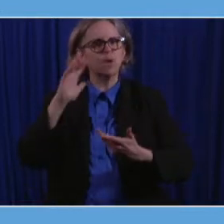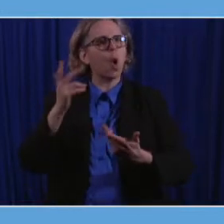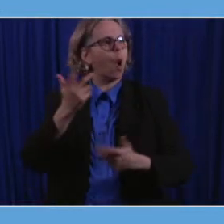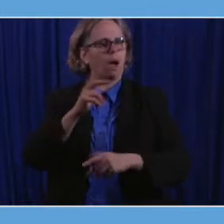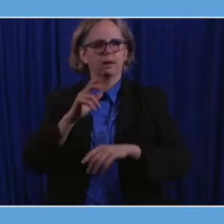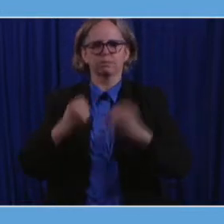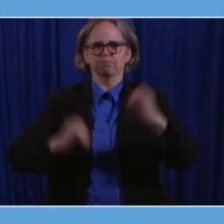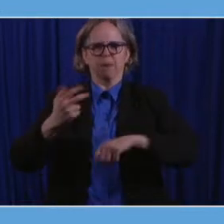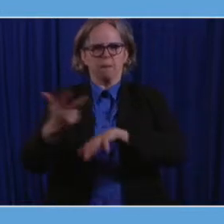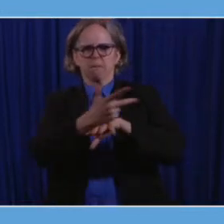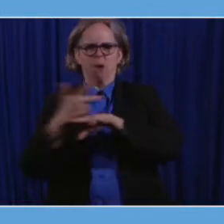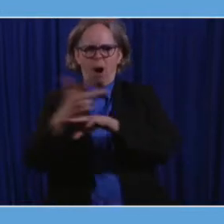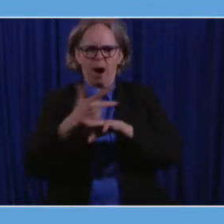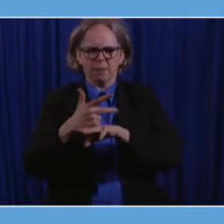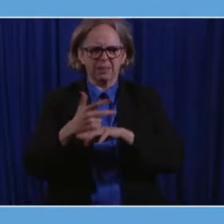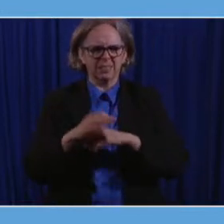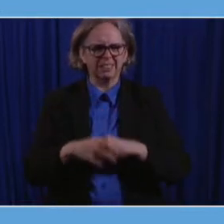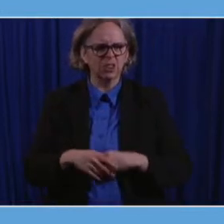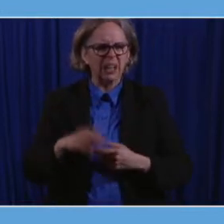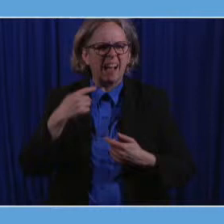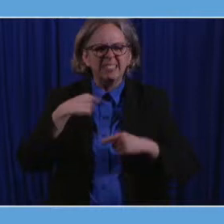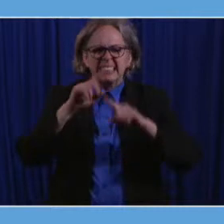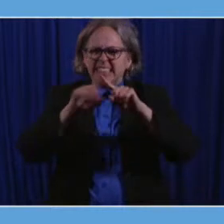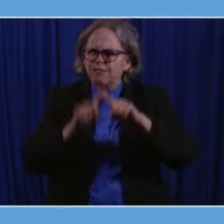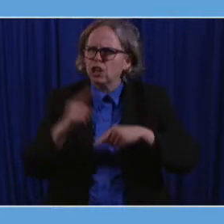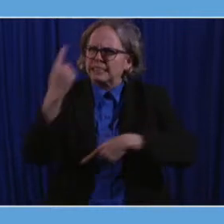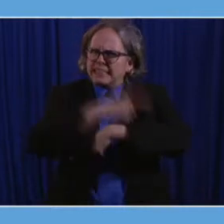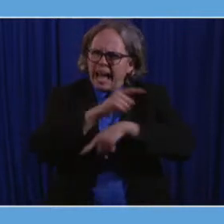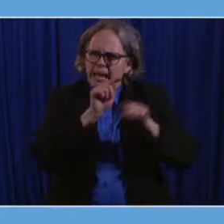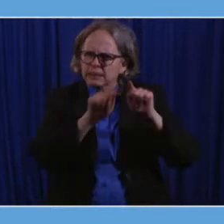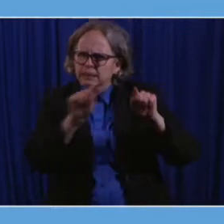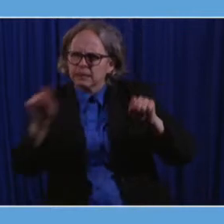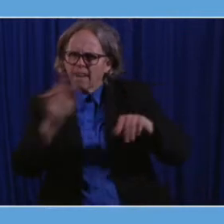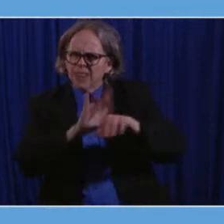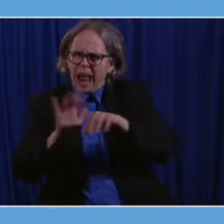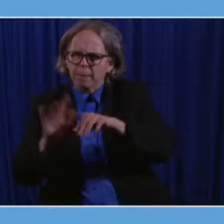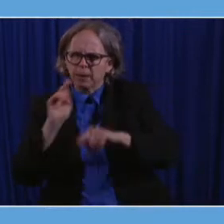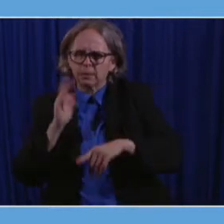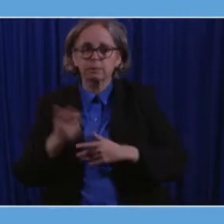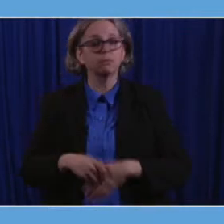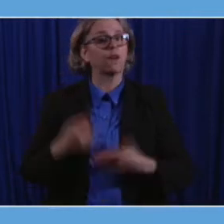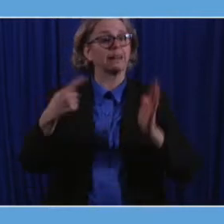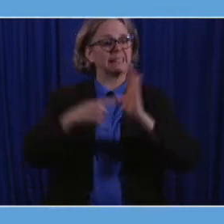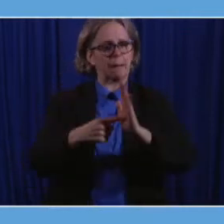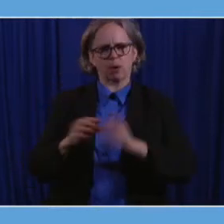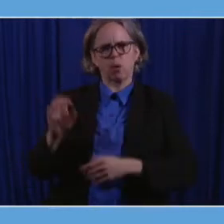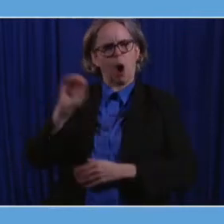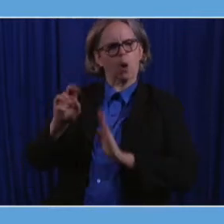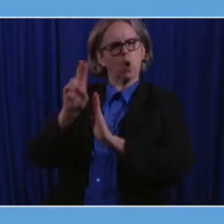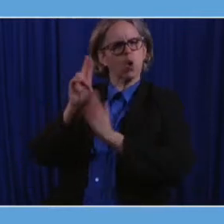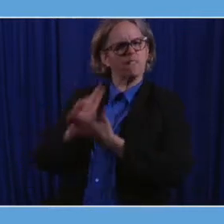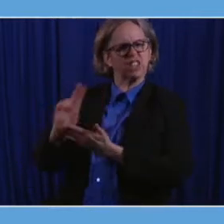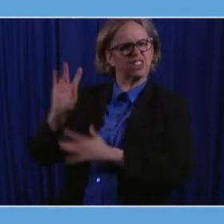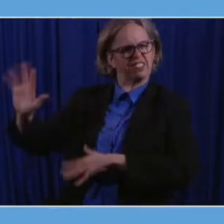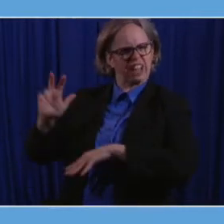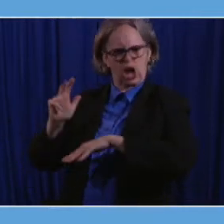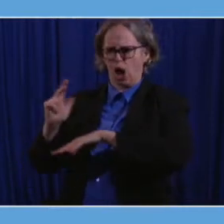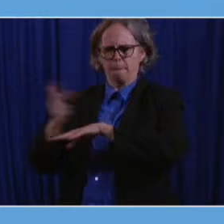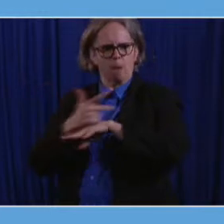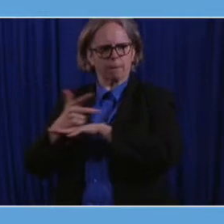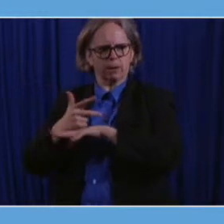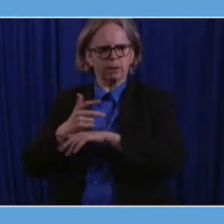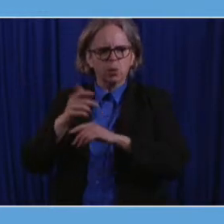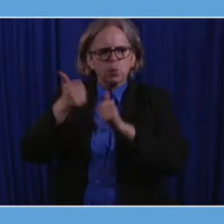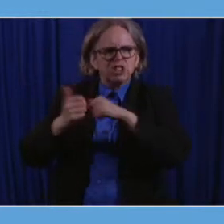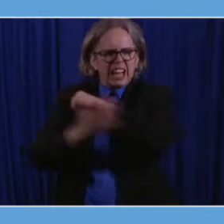slide. Dates. This is Ohio University's mobile clinic will travel between Lawrence County and Meigs